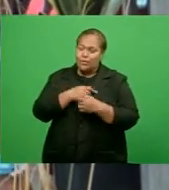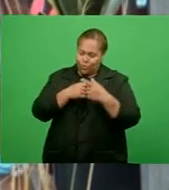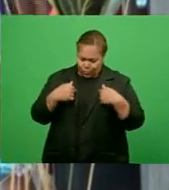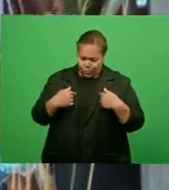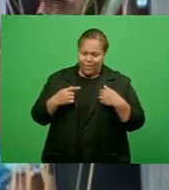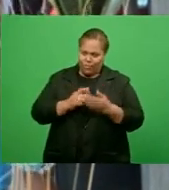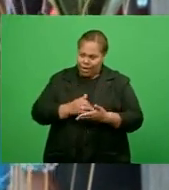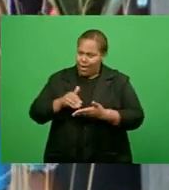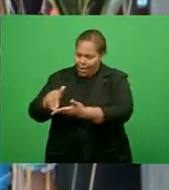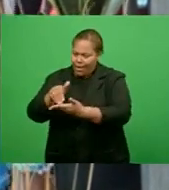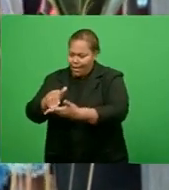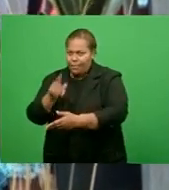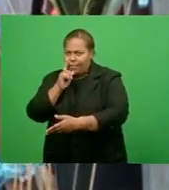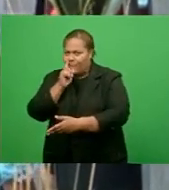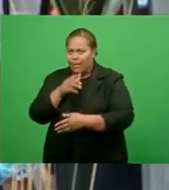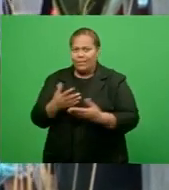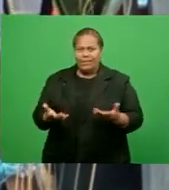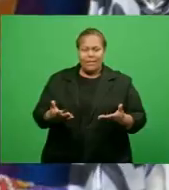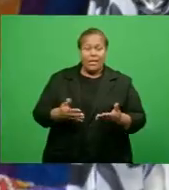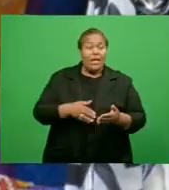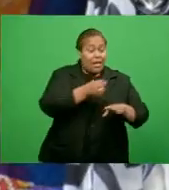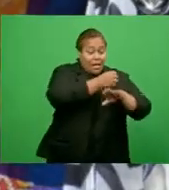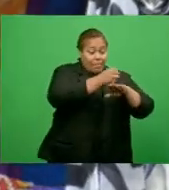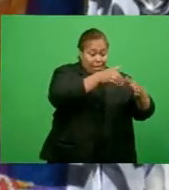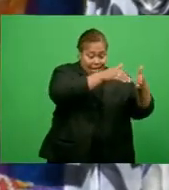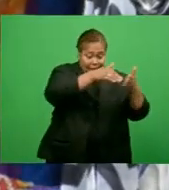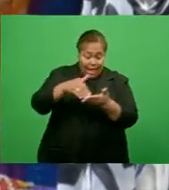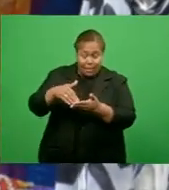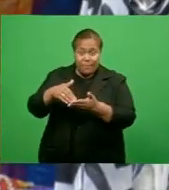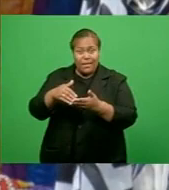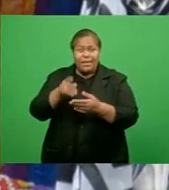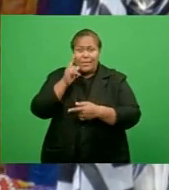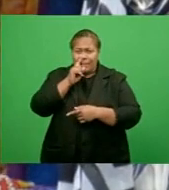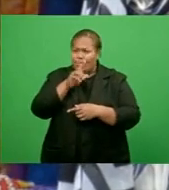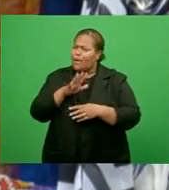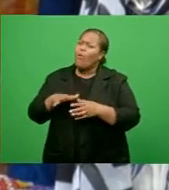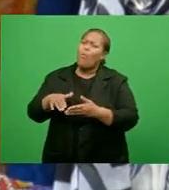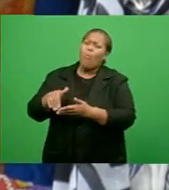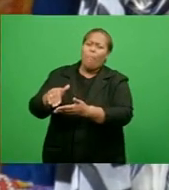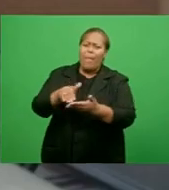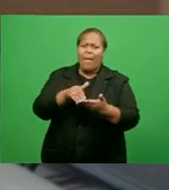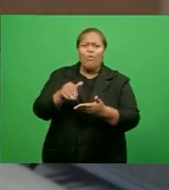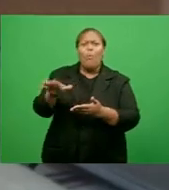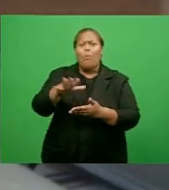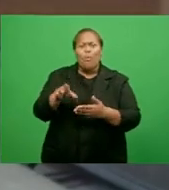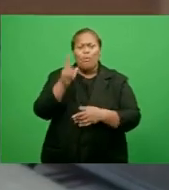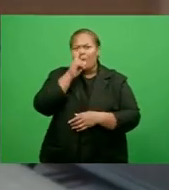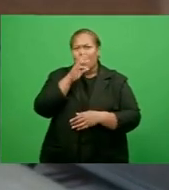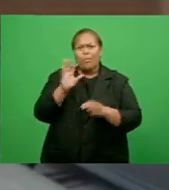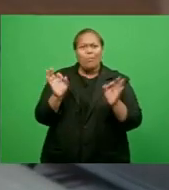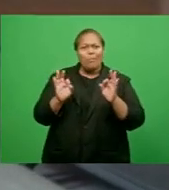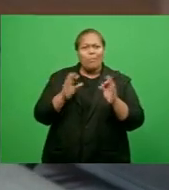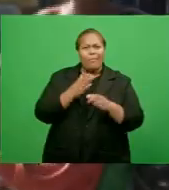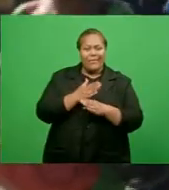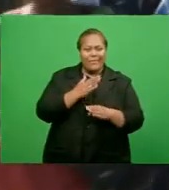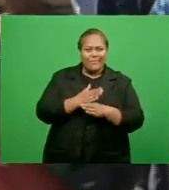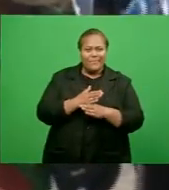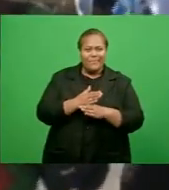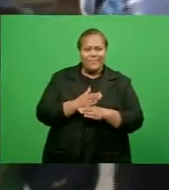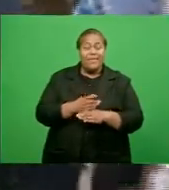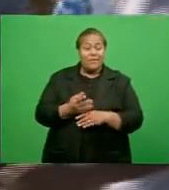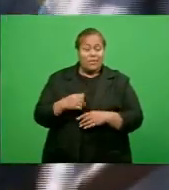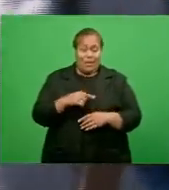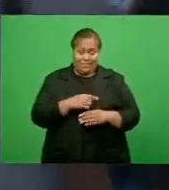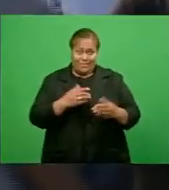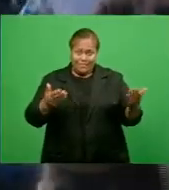the government is like helping everyone, like people who don't have jobs. And like we have discussed, then